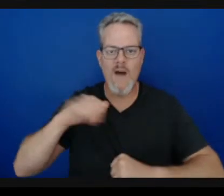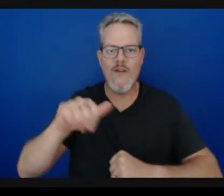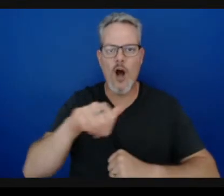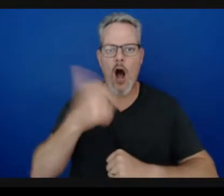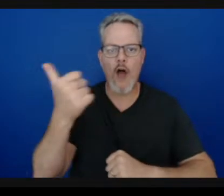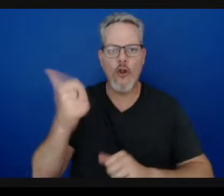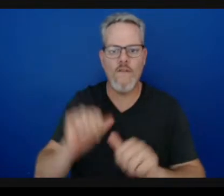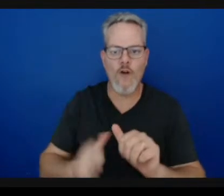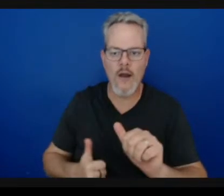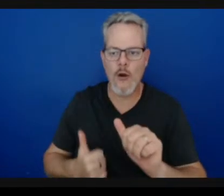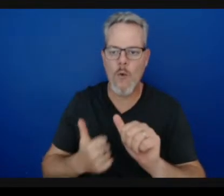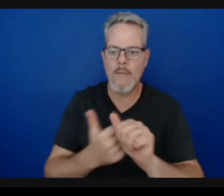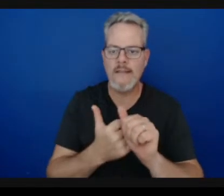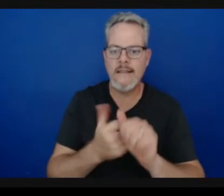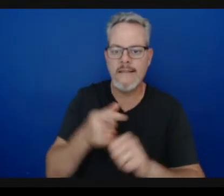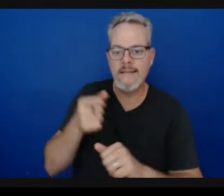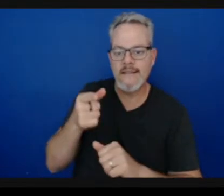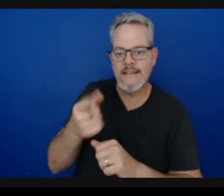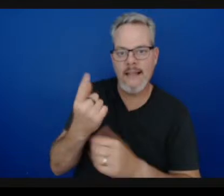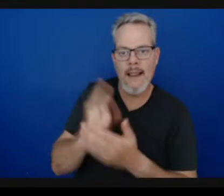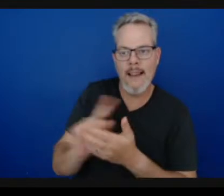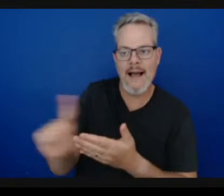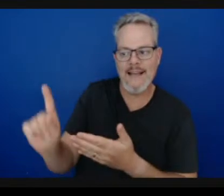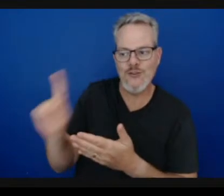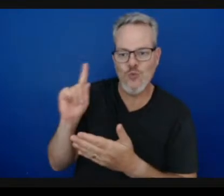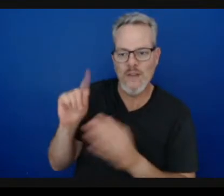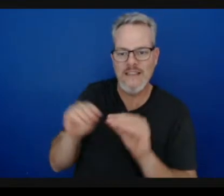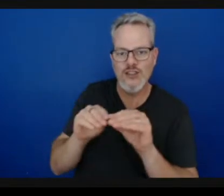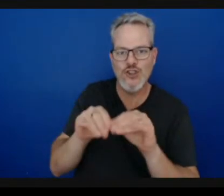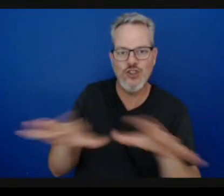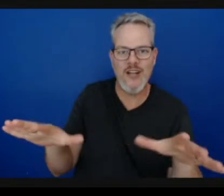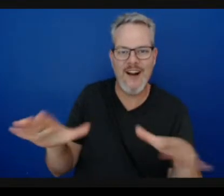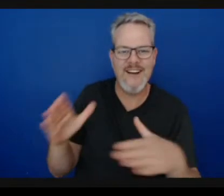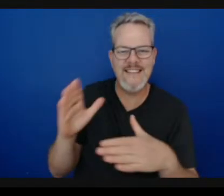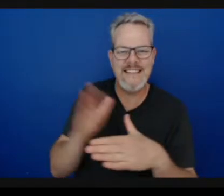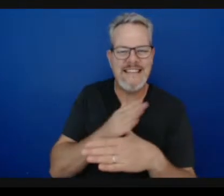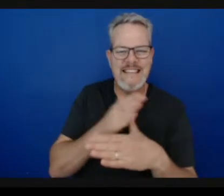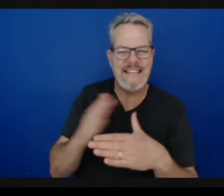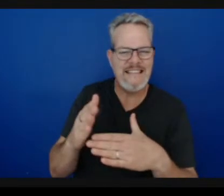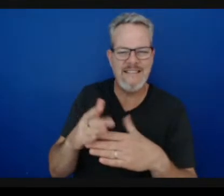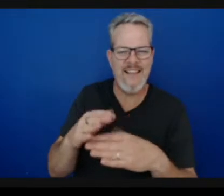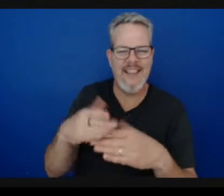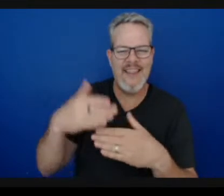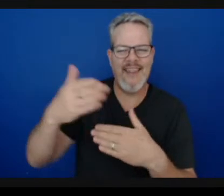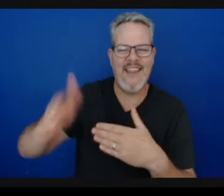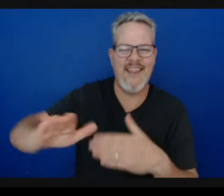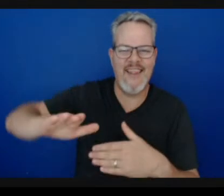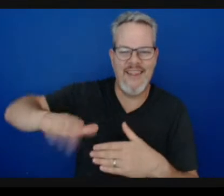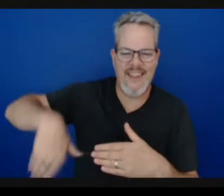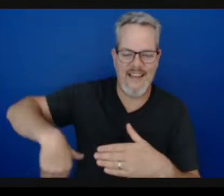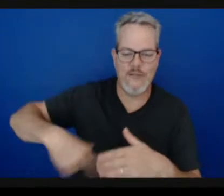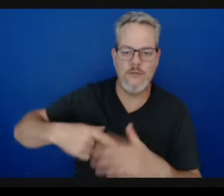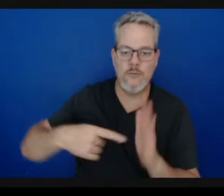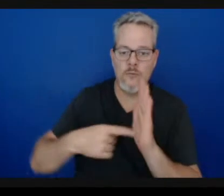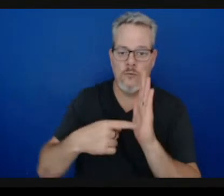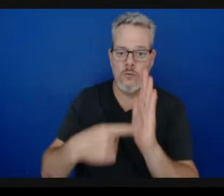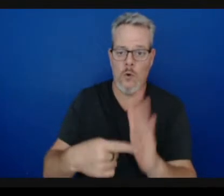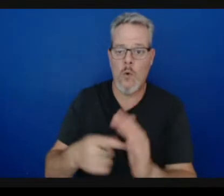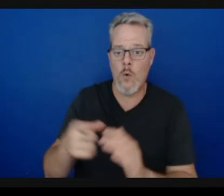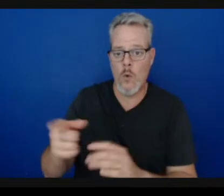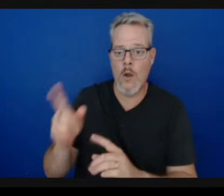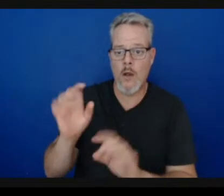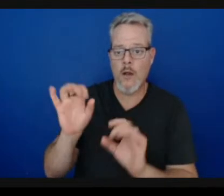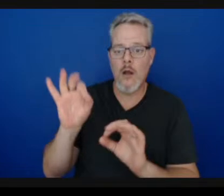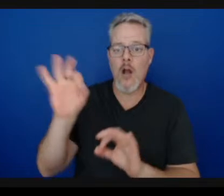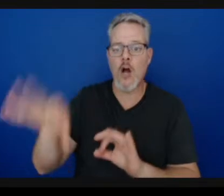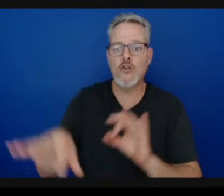Last week's release was late, so I will just share it here with you guys. The contributions of Olelo